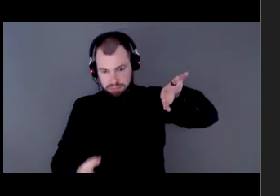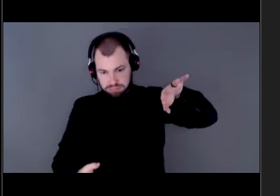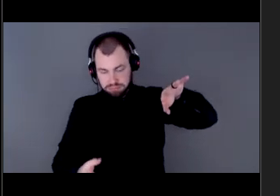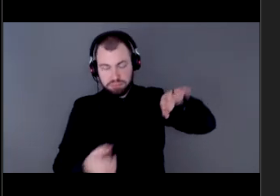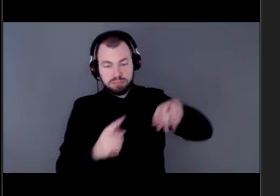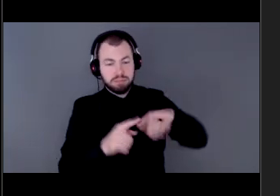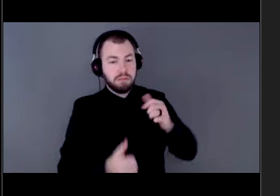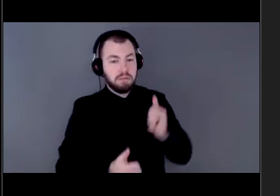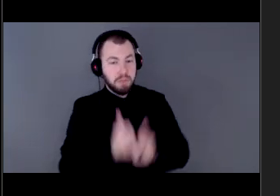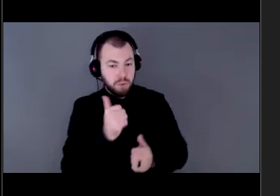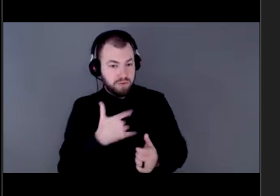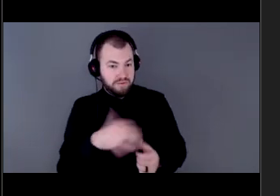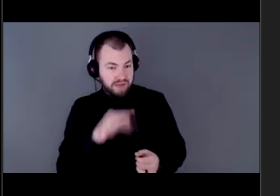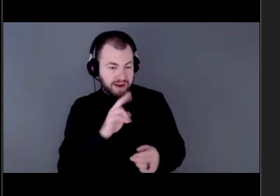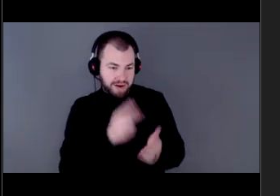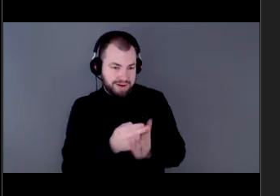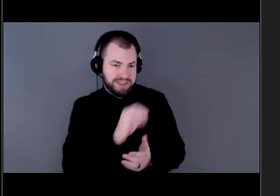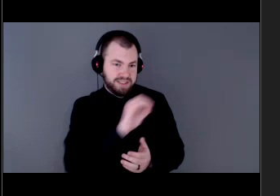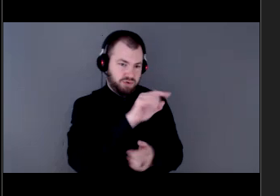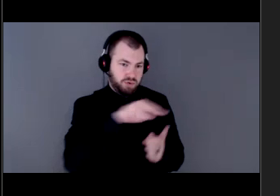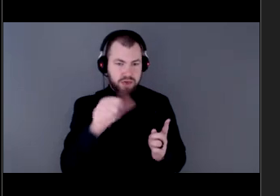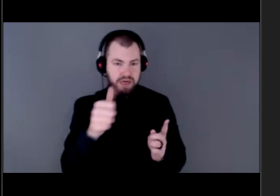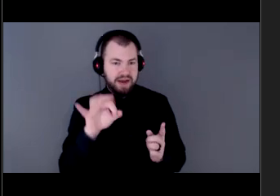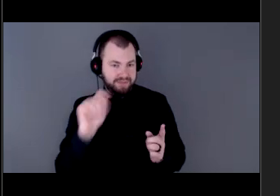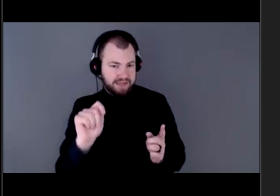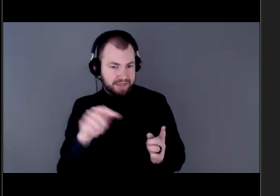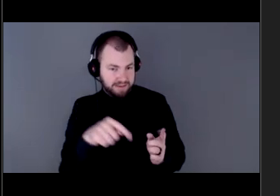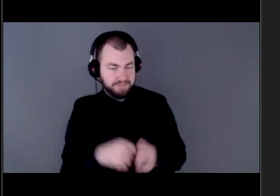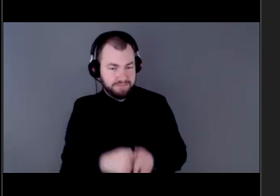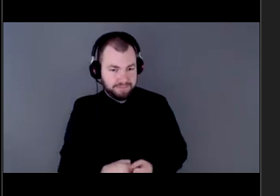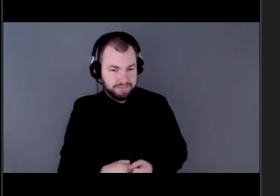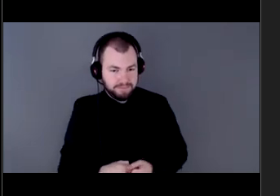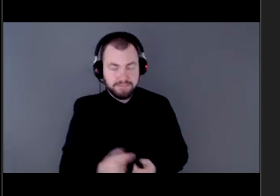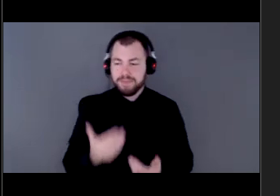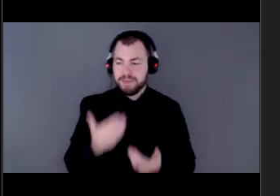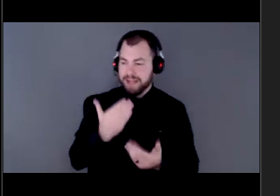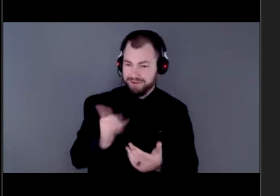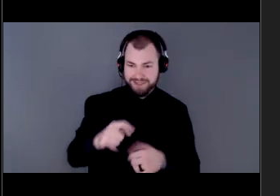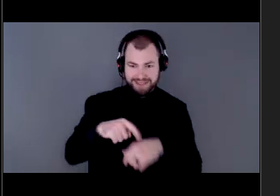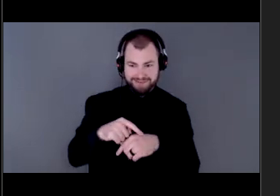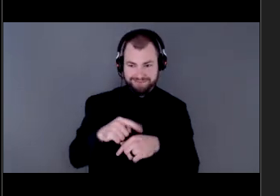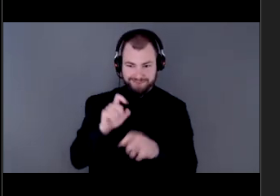0 to 10 feet. Thank you. That's all the time we have for questions. Thank you.